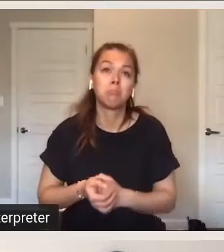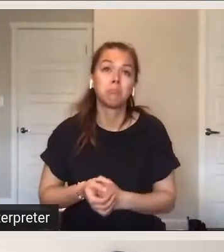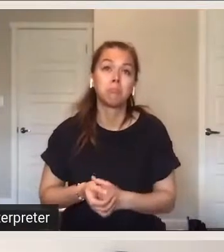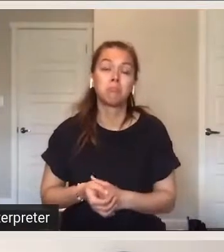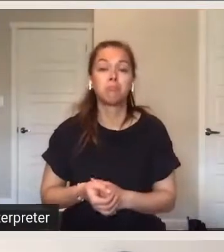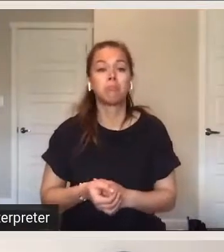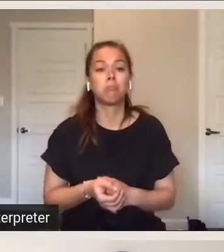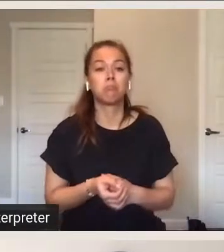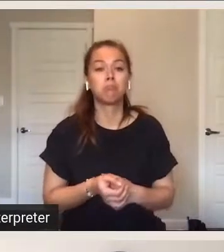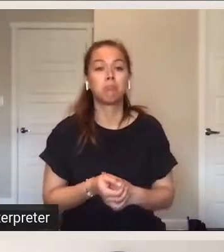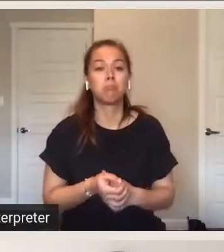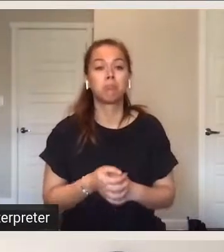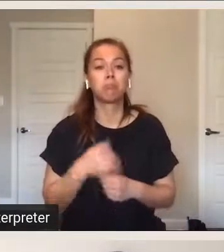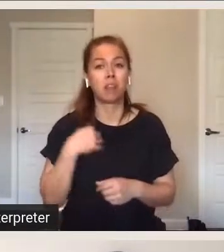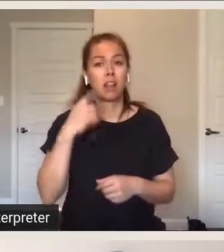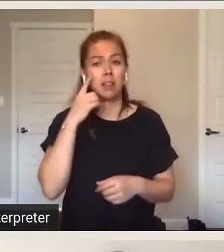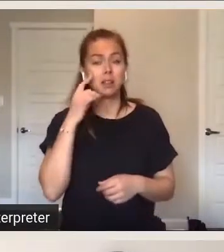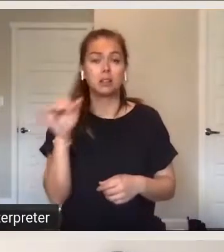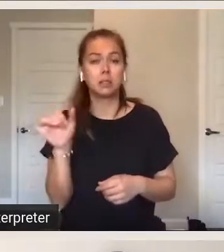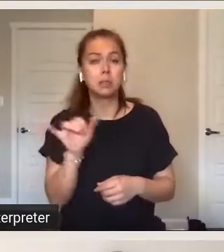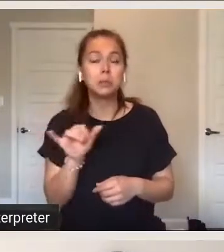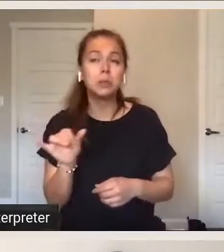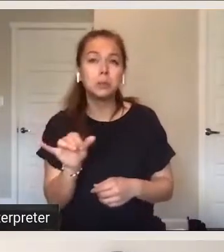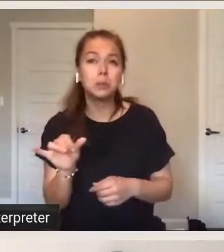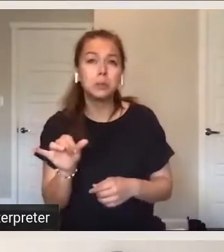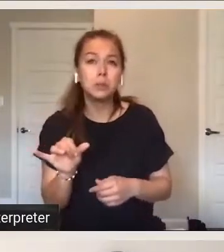you know, I think on top of that, it also